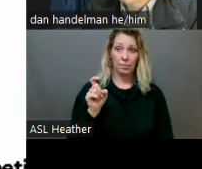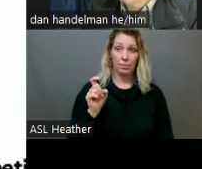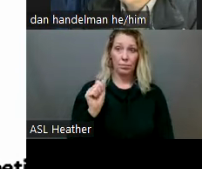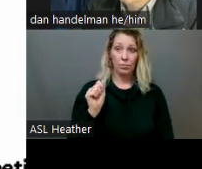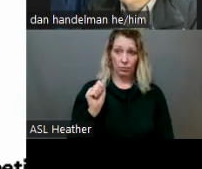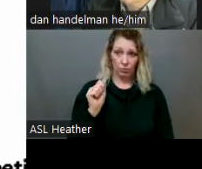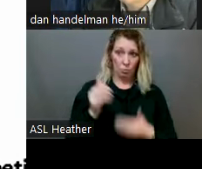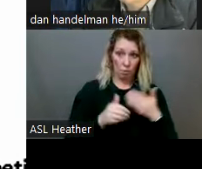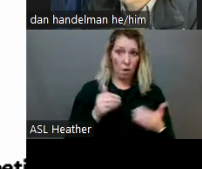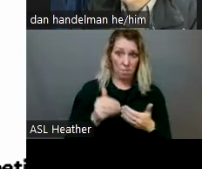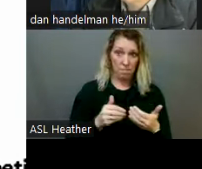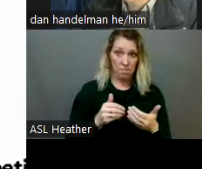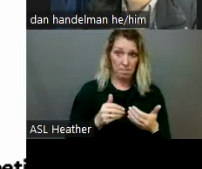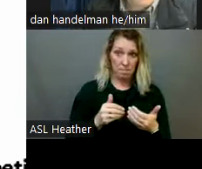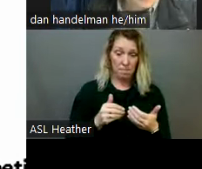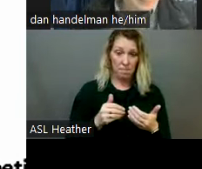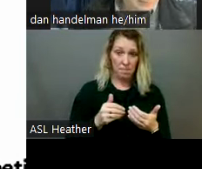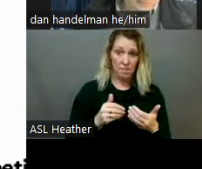Can we move on?